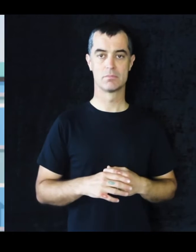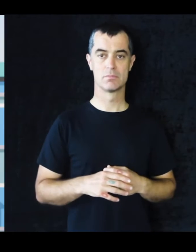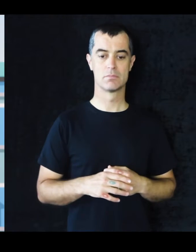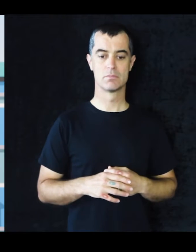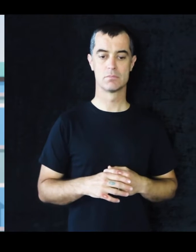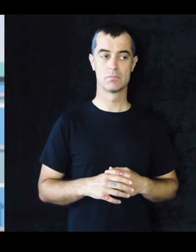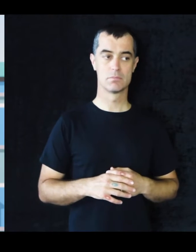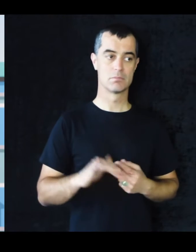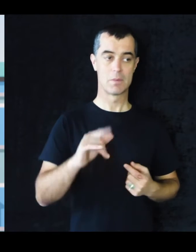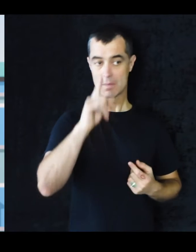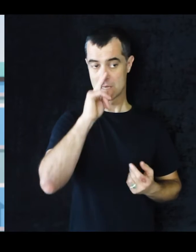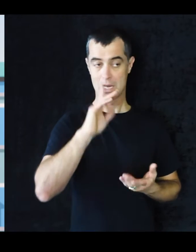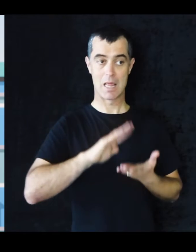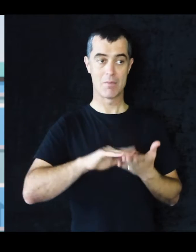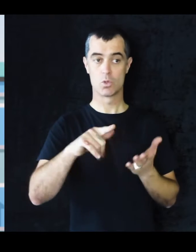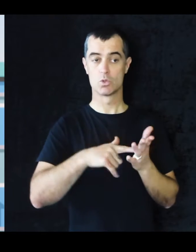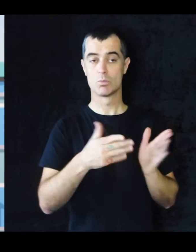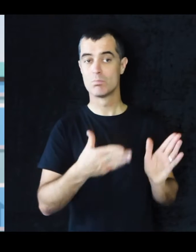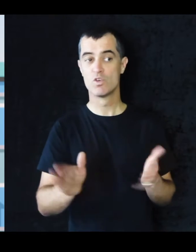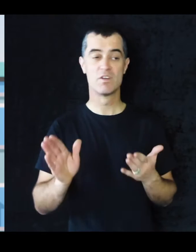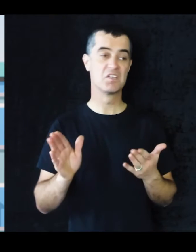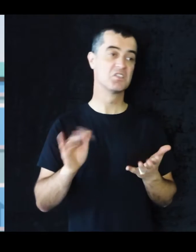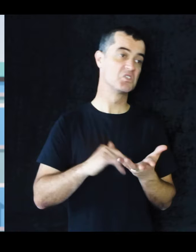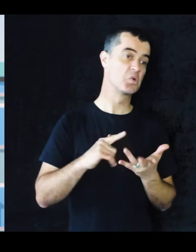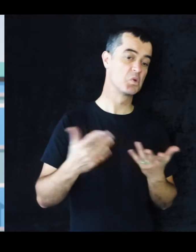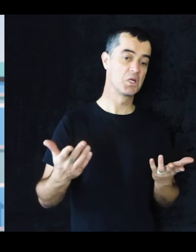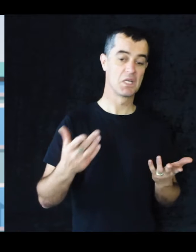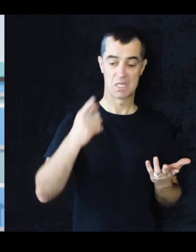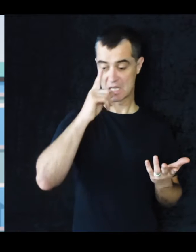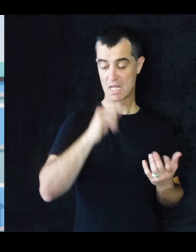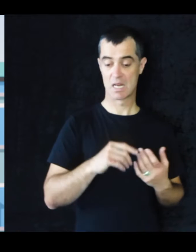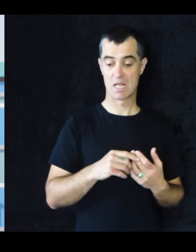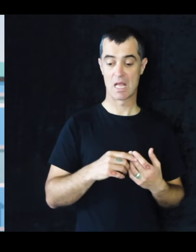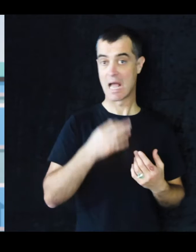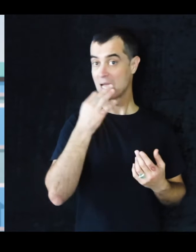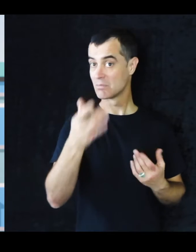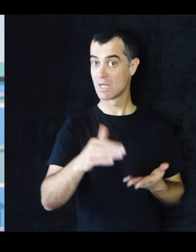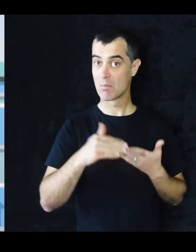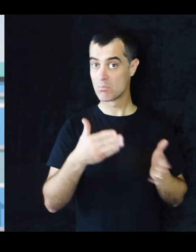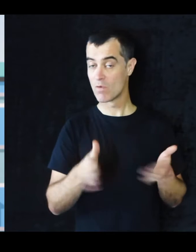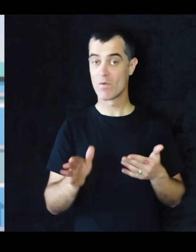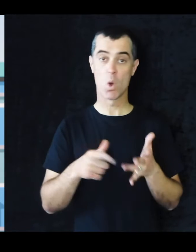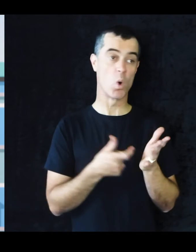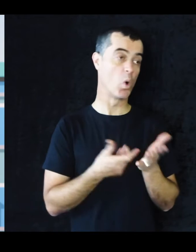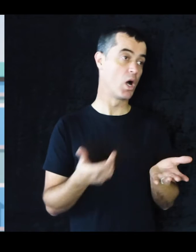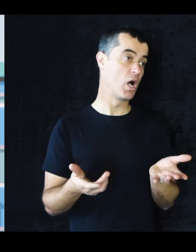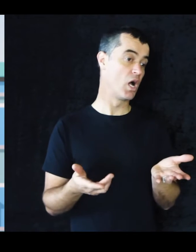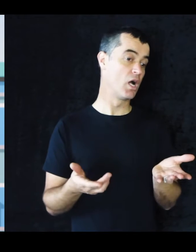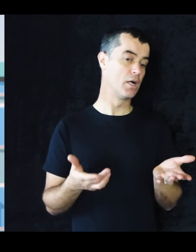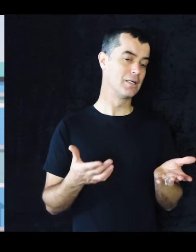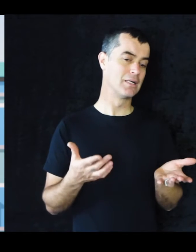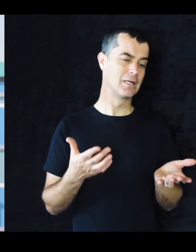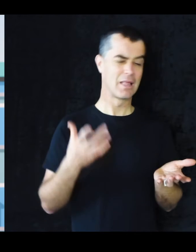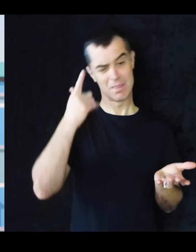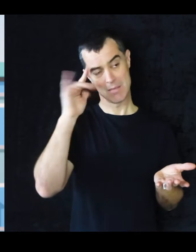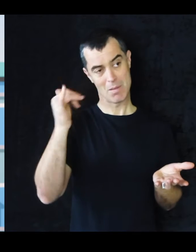arguments. You might have people that can help you to move, so you can ask them to help you move, or